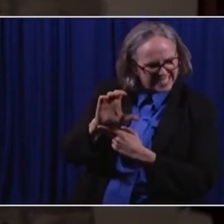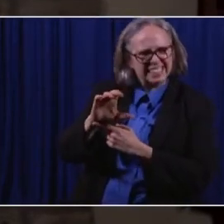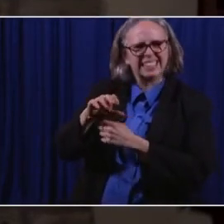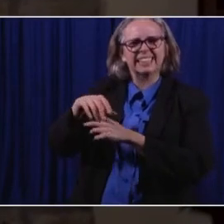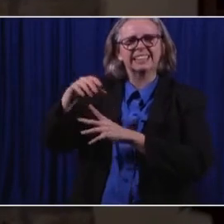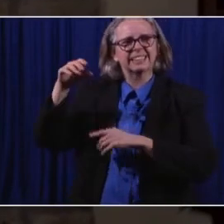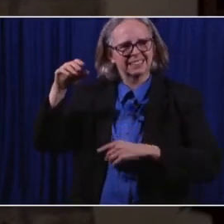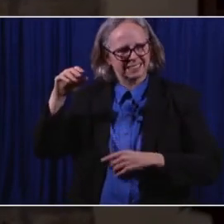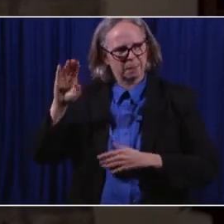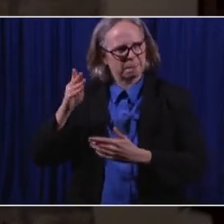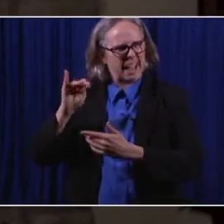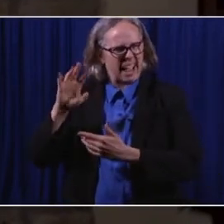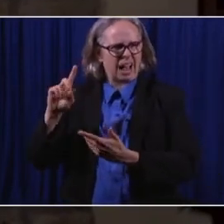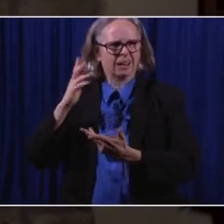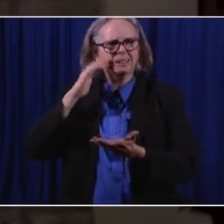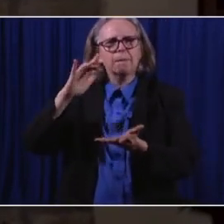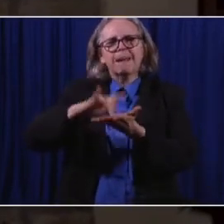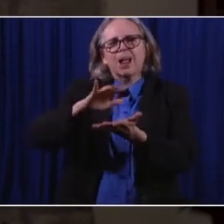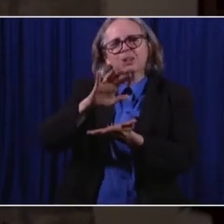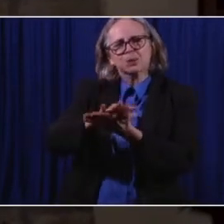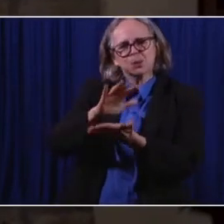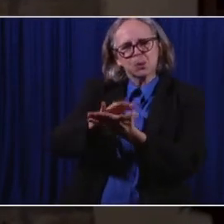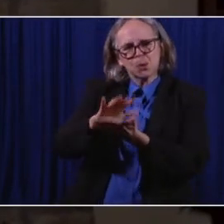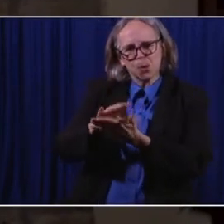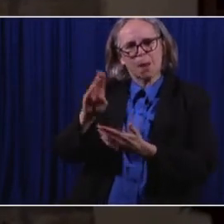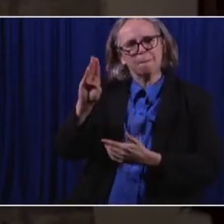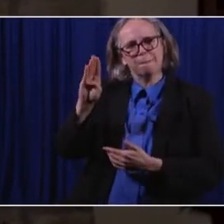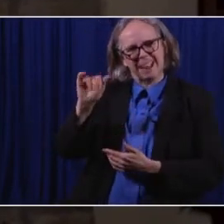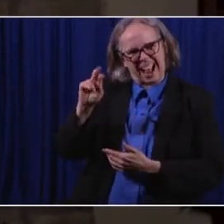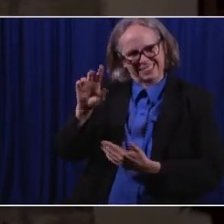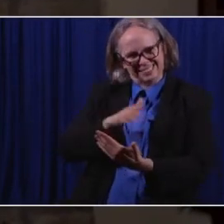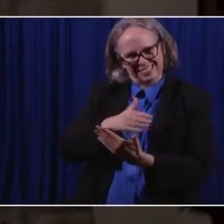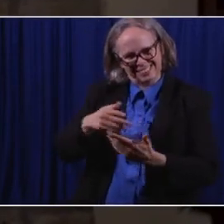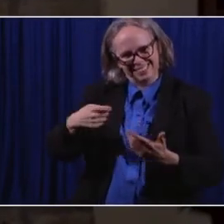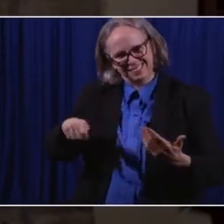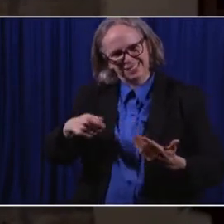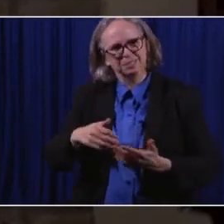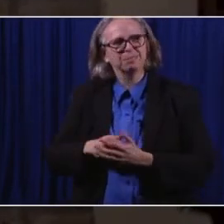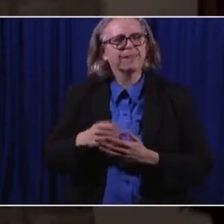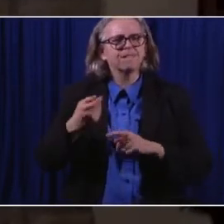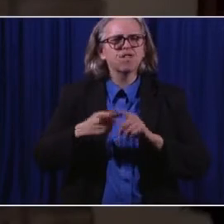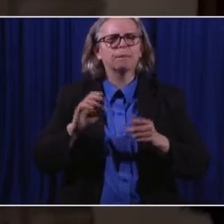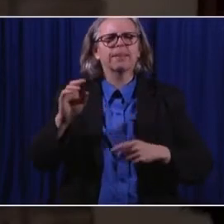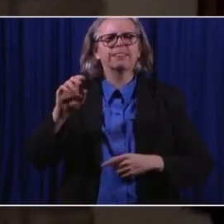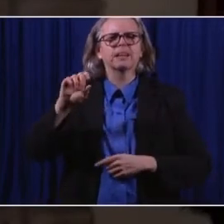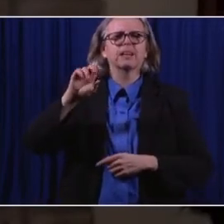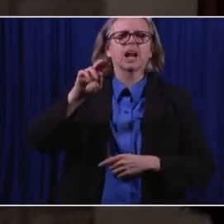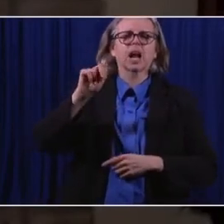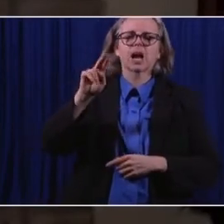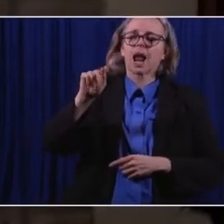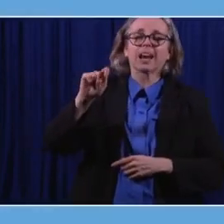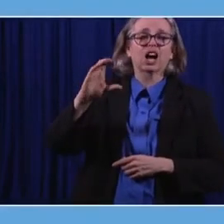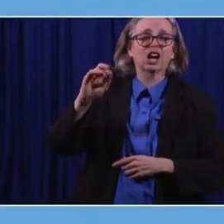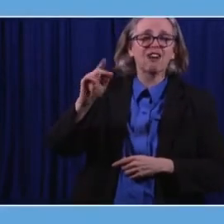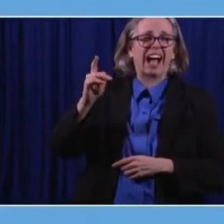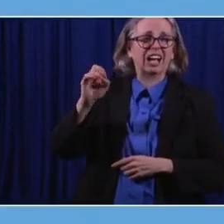City. The video is a virtual performance of a classic tune from the Nutcracker, but with a new twist. Let's listen.